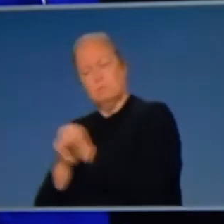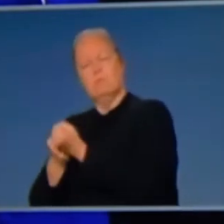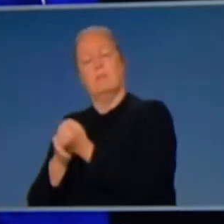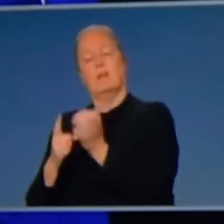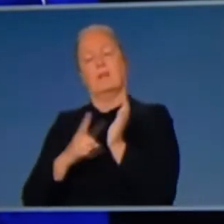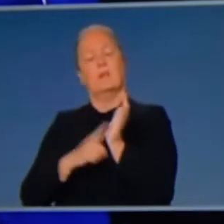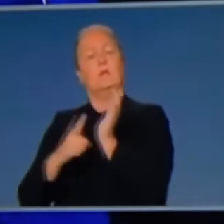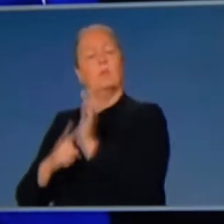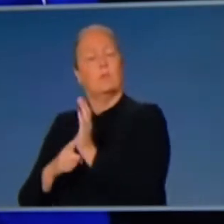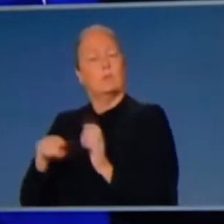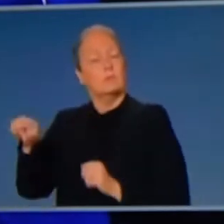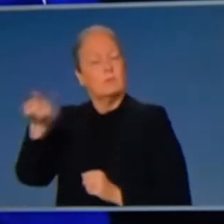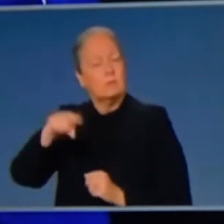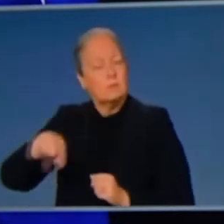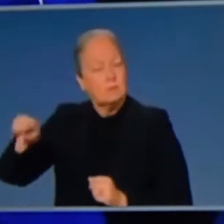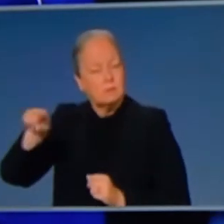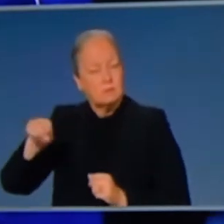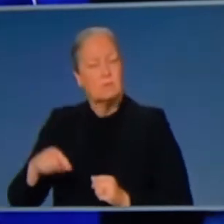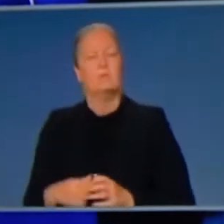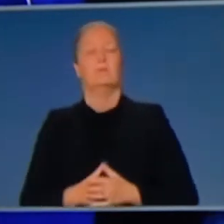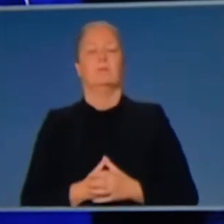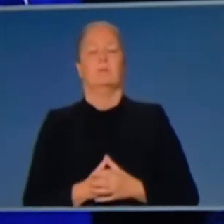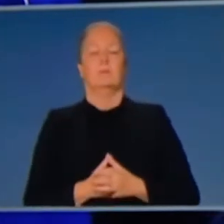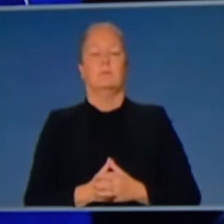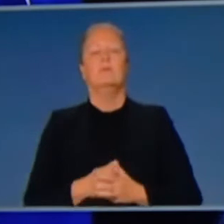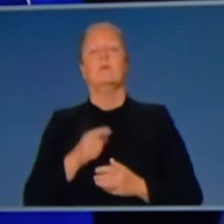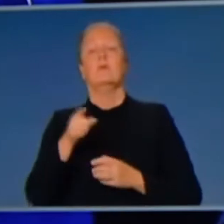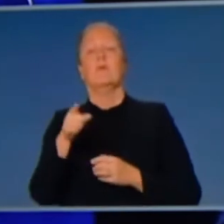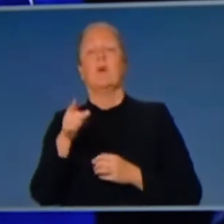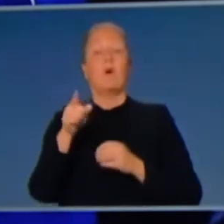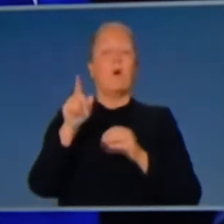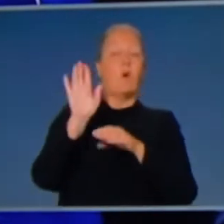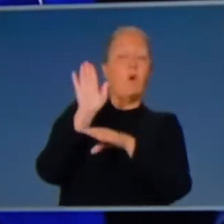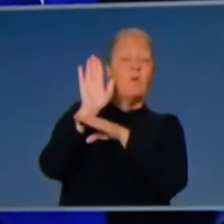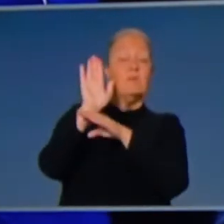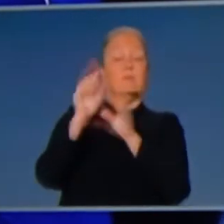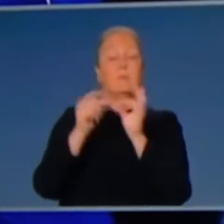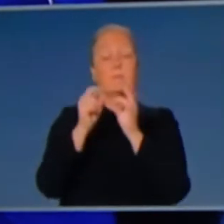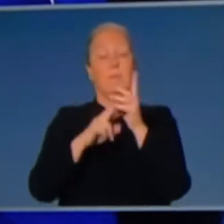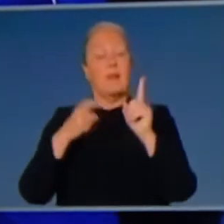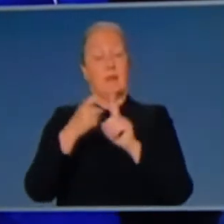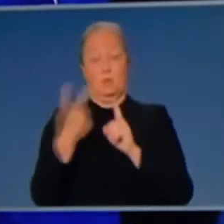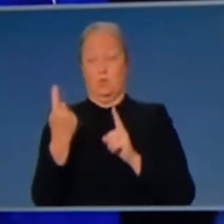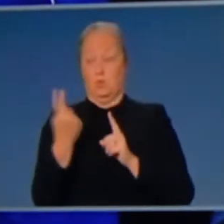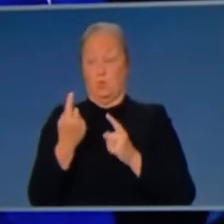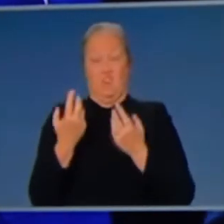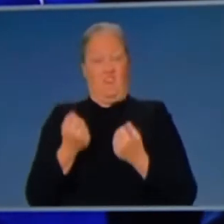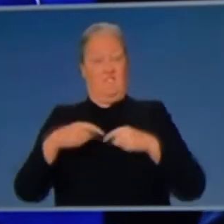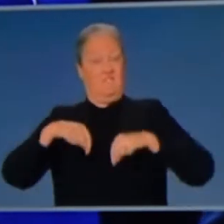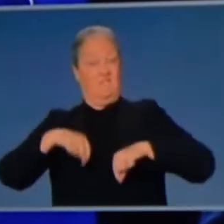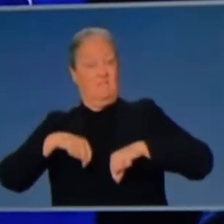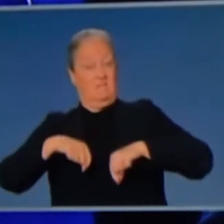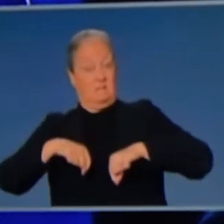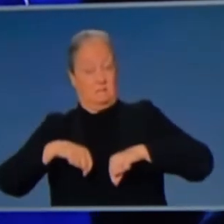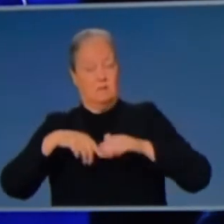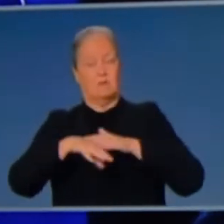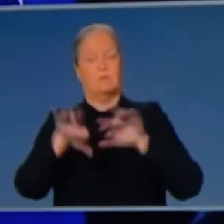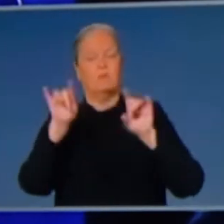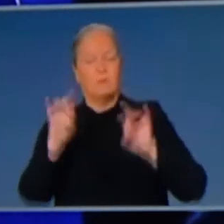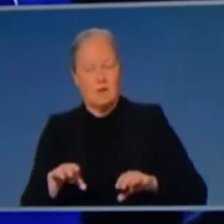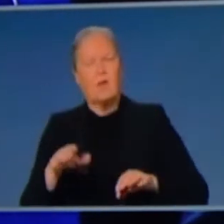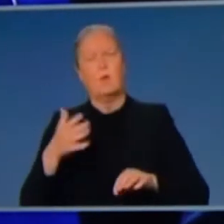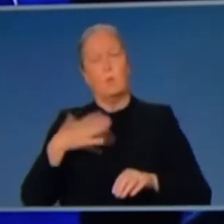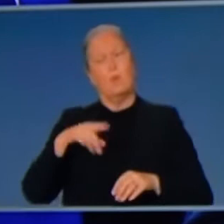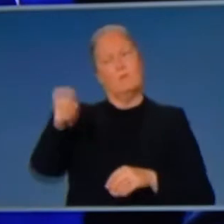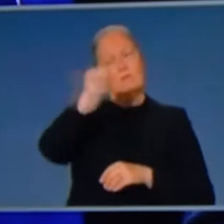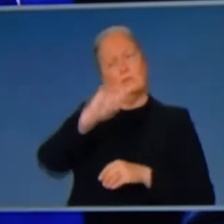that message to international banks operating in Australia who are in many cases providing that support, particularly to